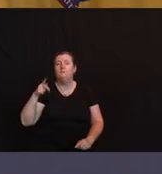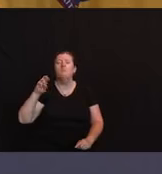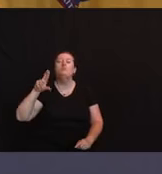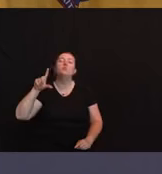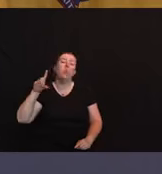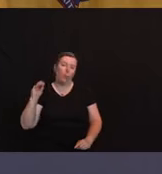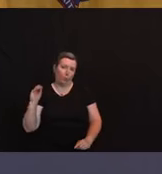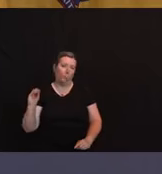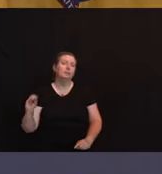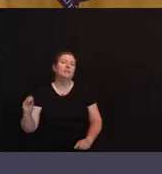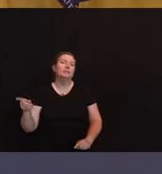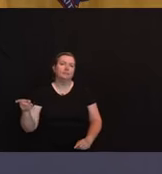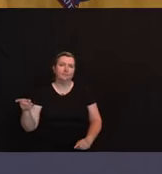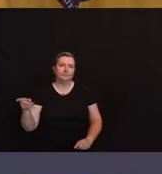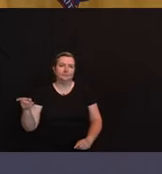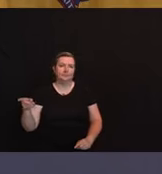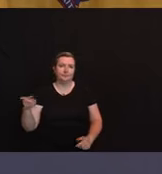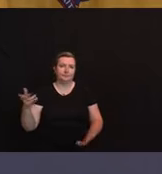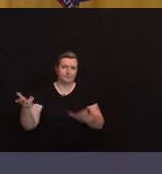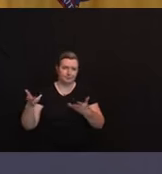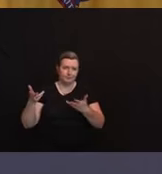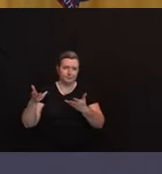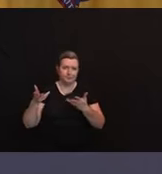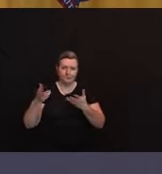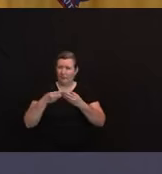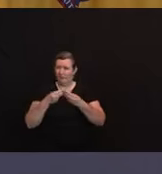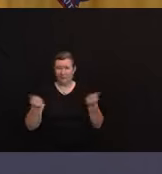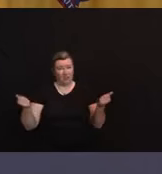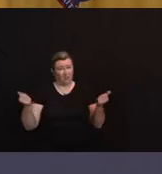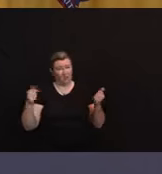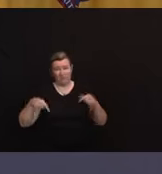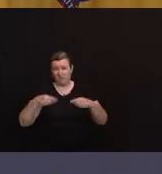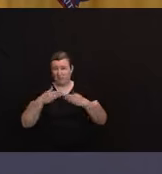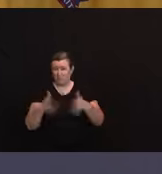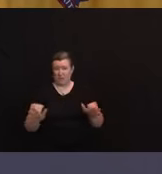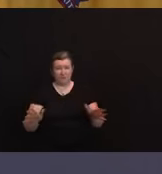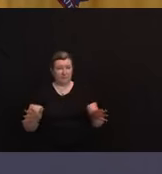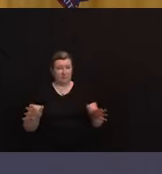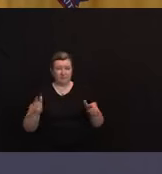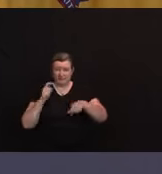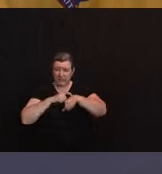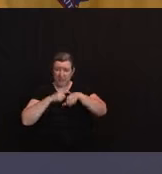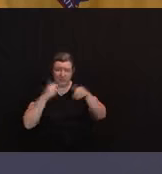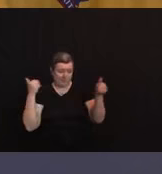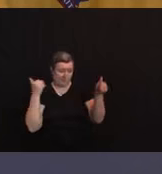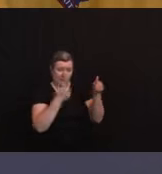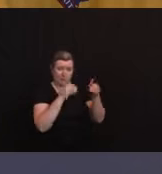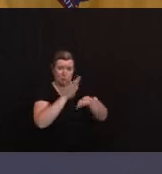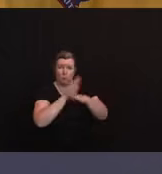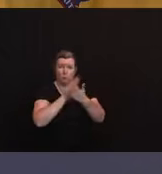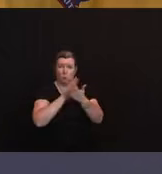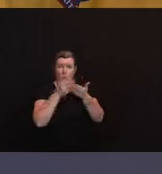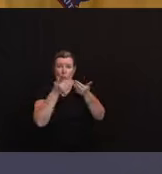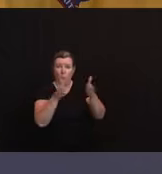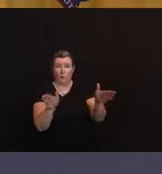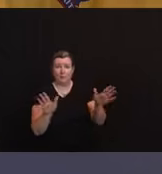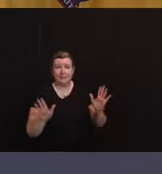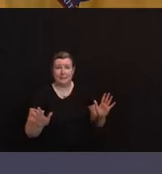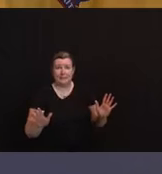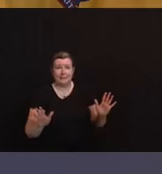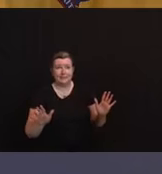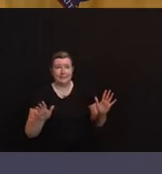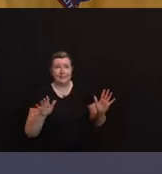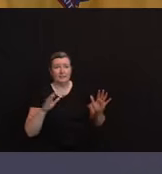should have had this resolved already. We are bumping up not only against a new school year, but because we extended our budget